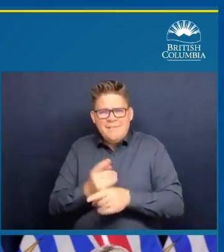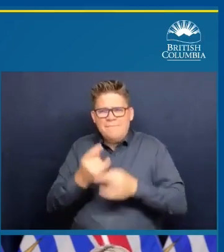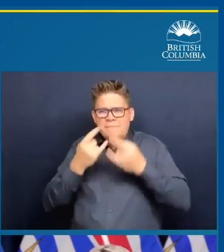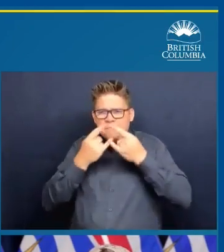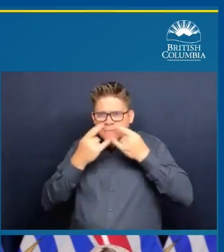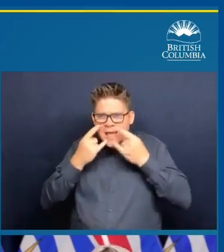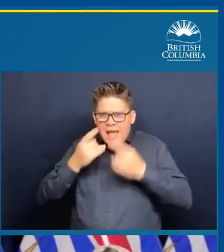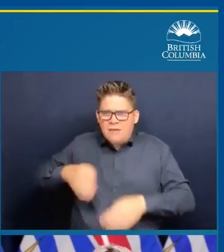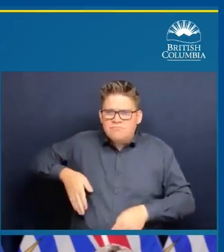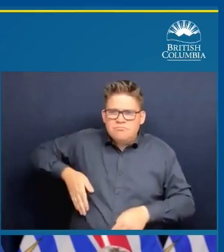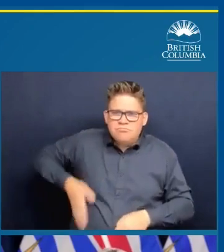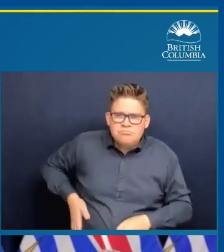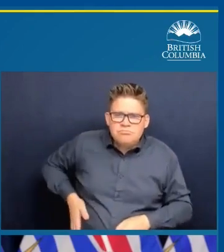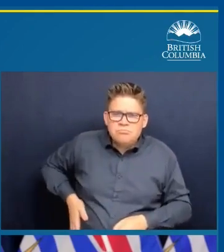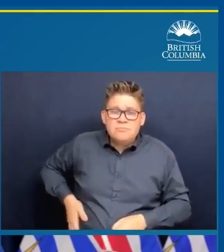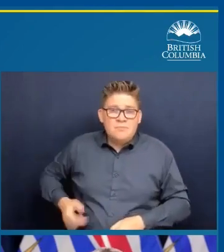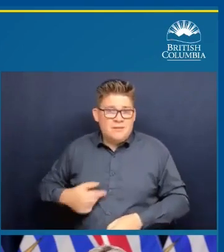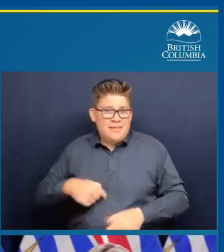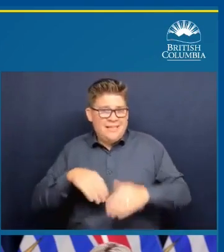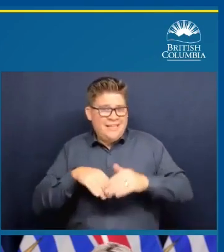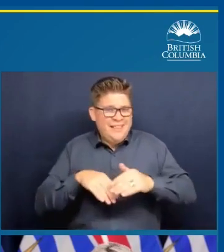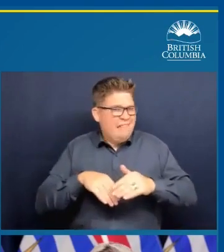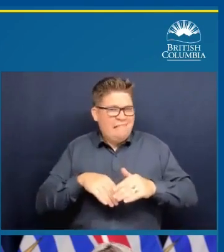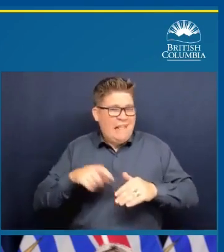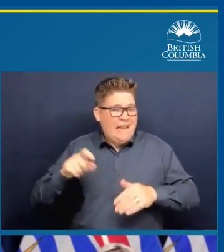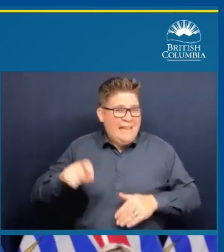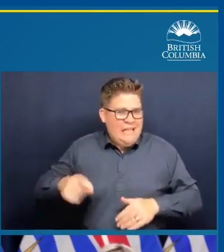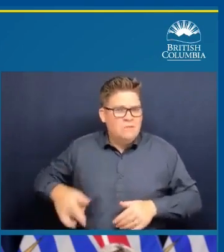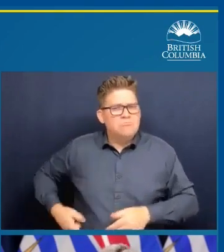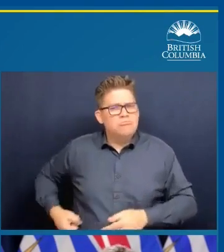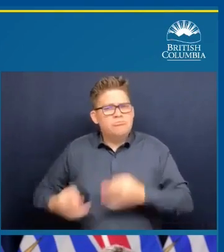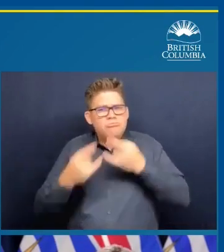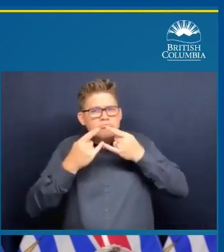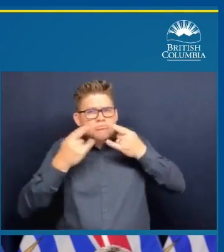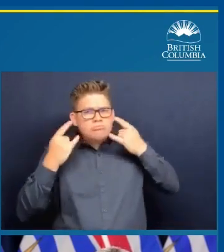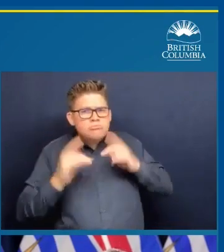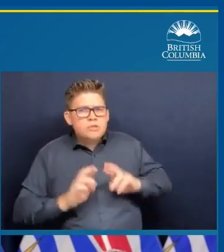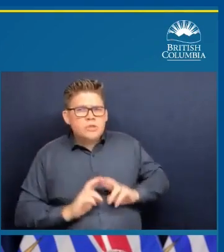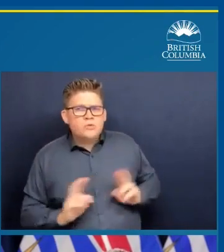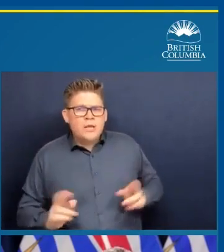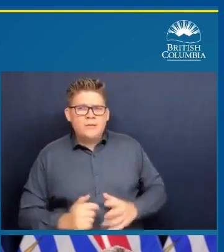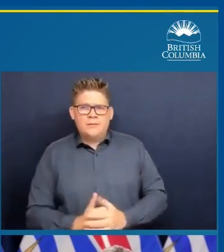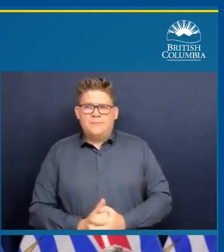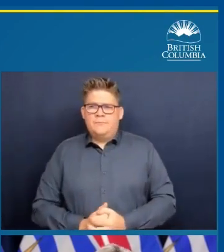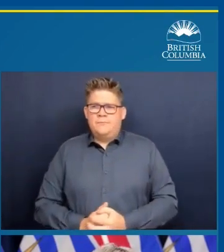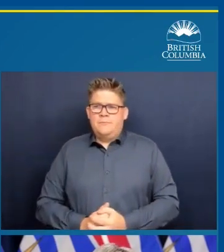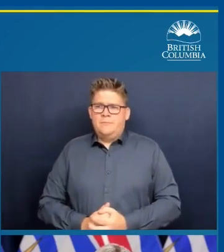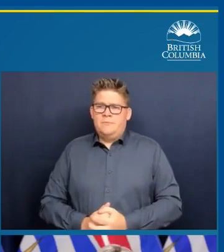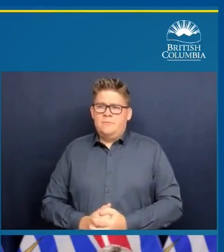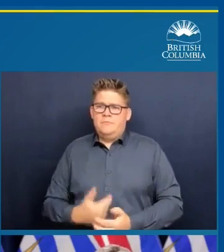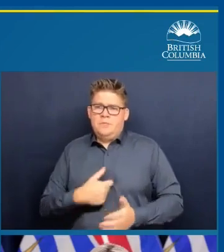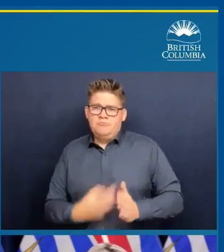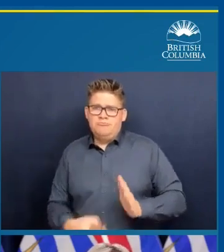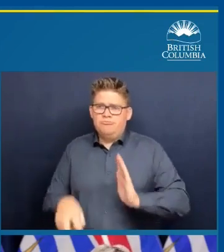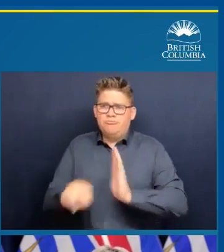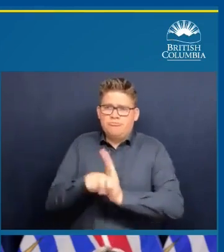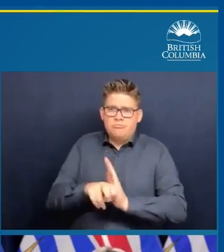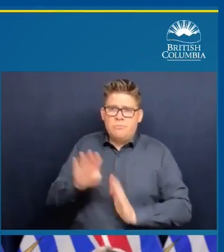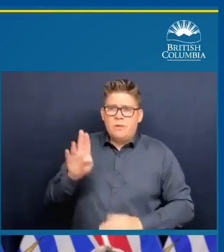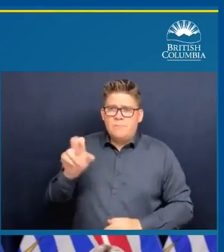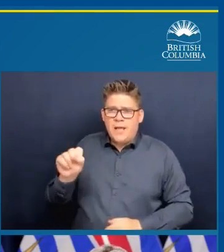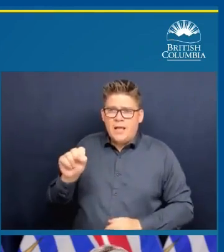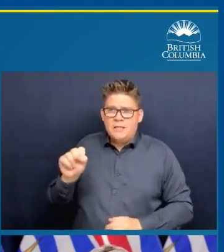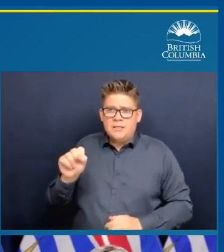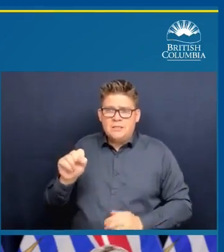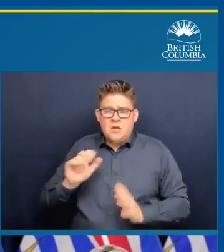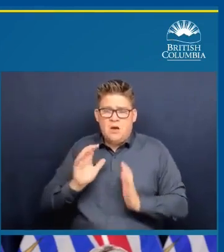depending on the situation. I think about it, I may wear a mask one day on the bus if it's crowded, the windows are closed, or if